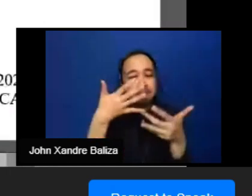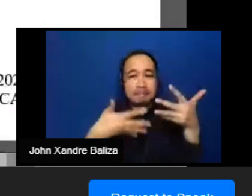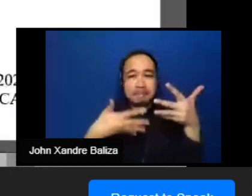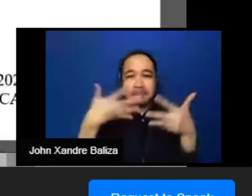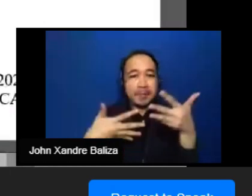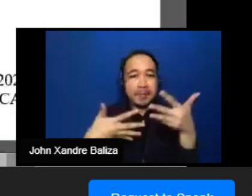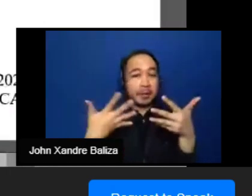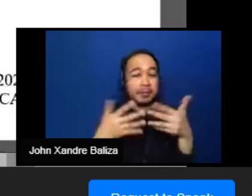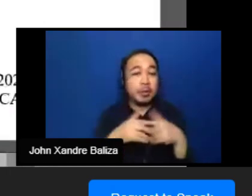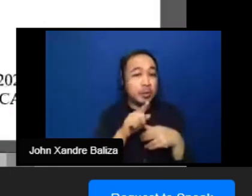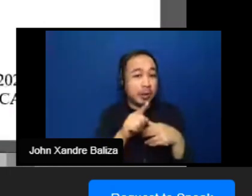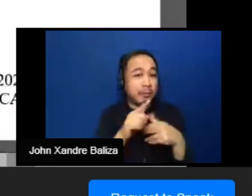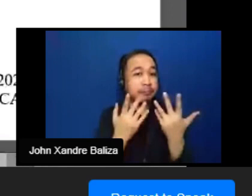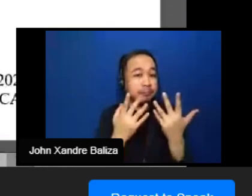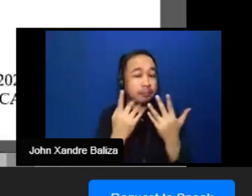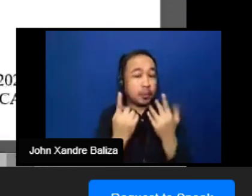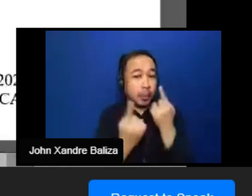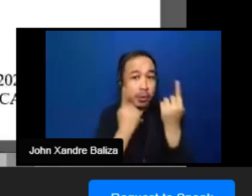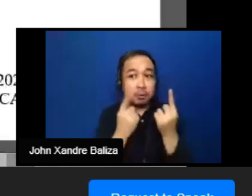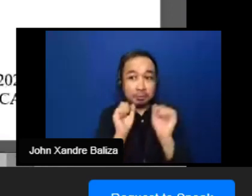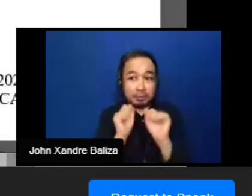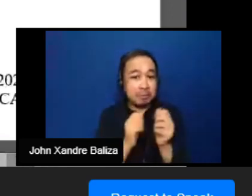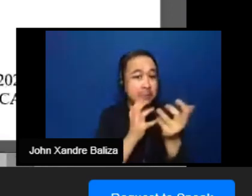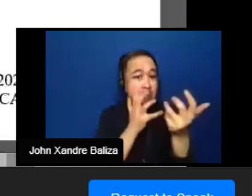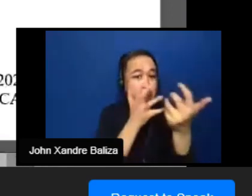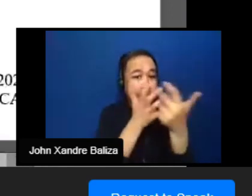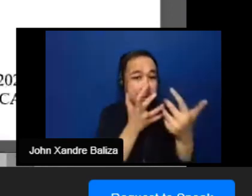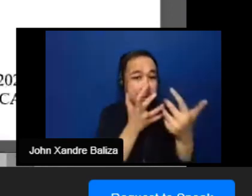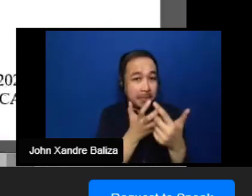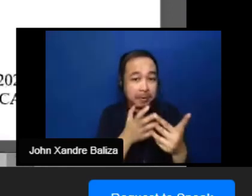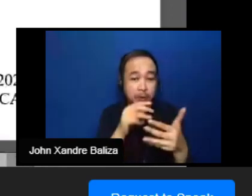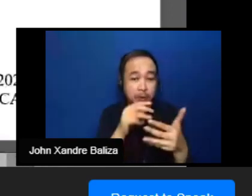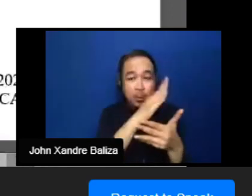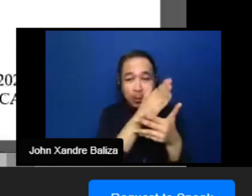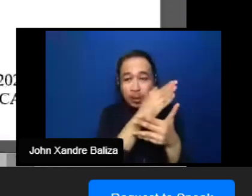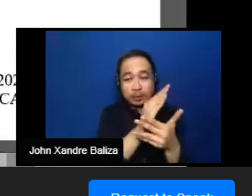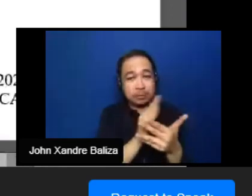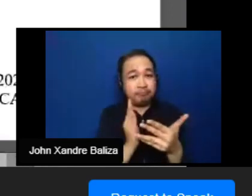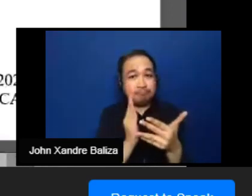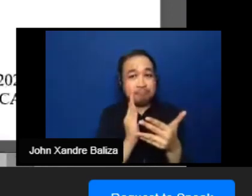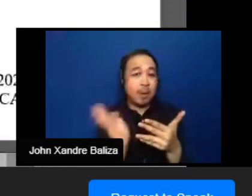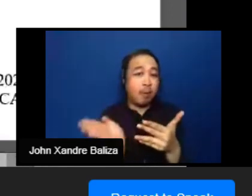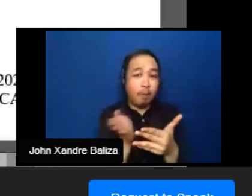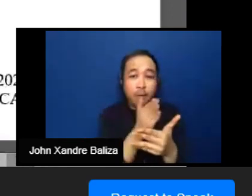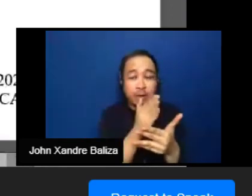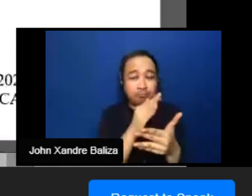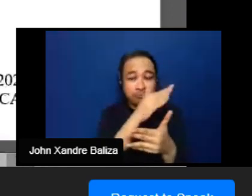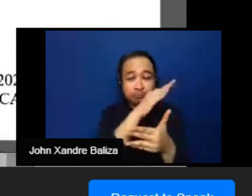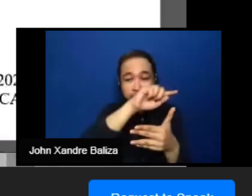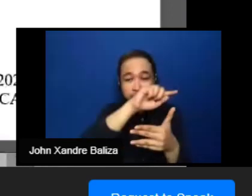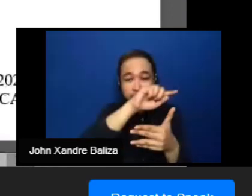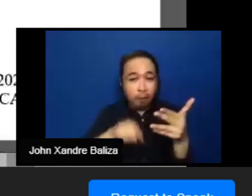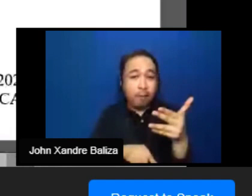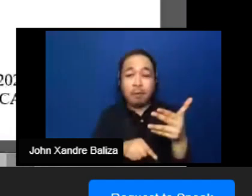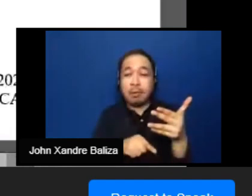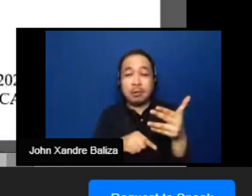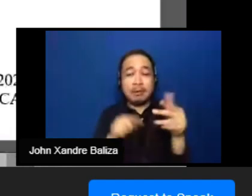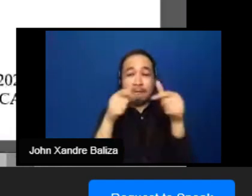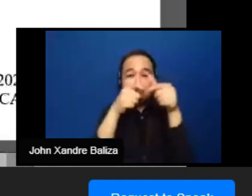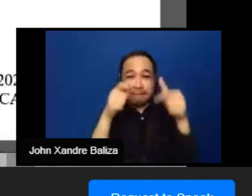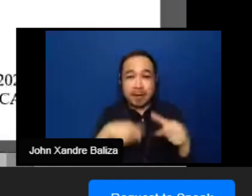consideration should be applied to all indicators mentioned in the framework, with emphasis to the indicators related to income,